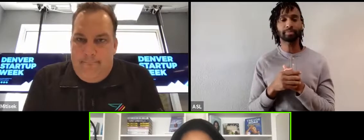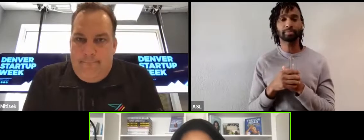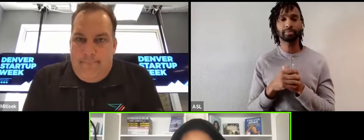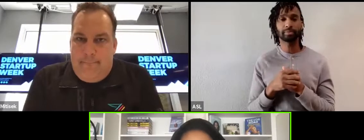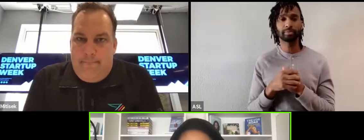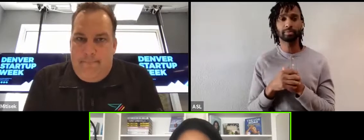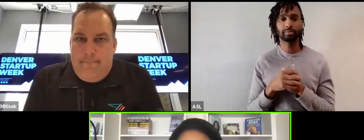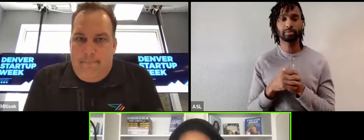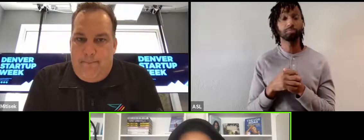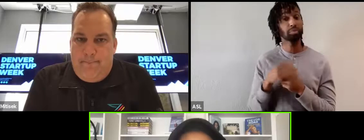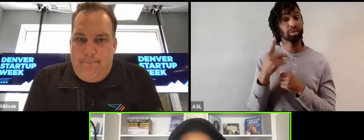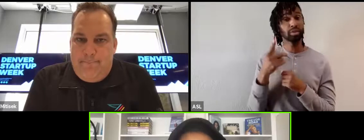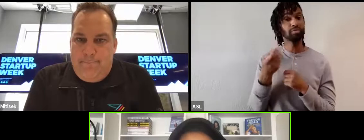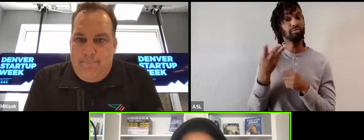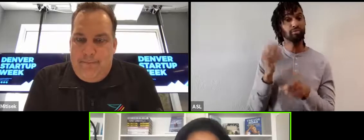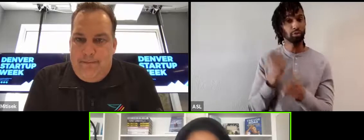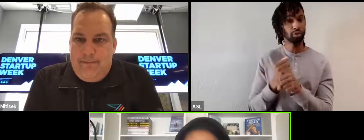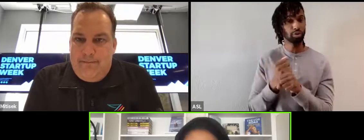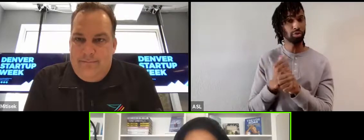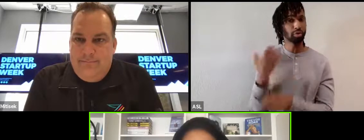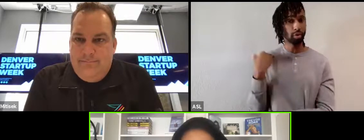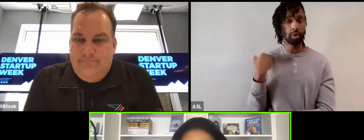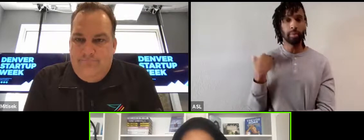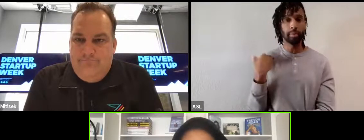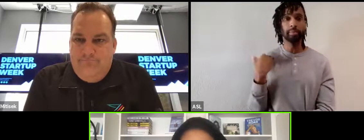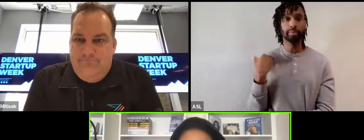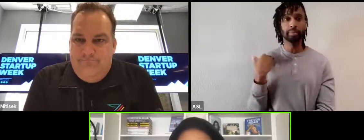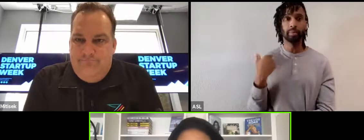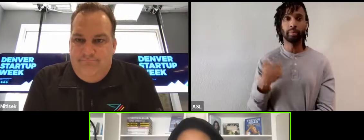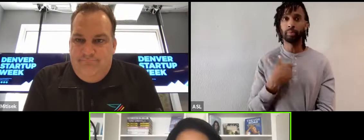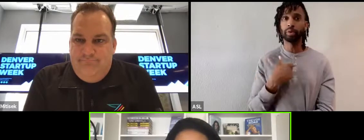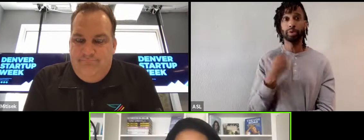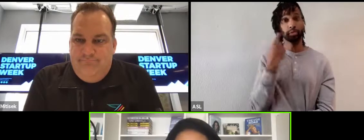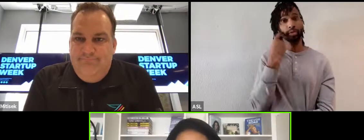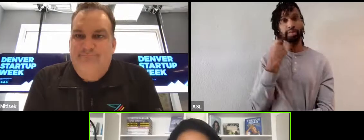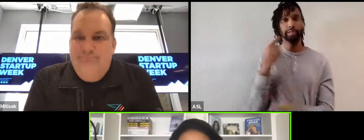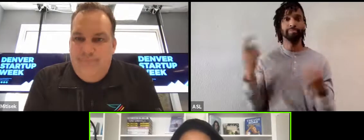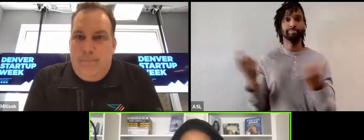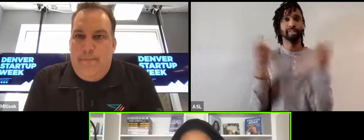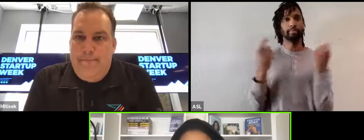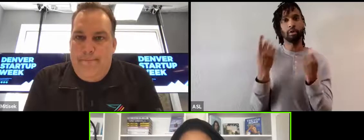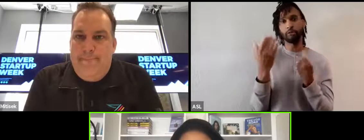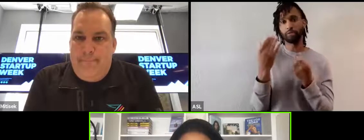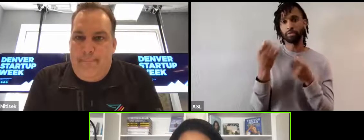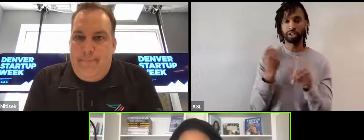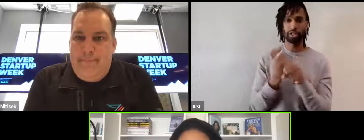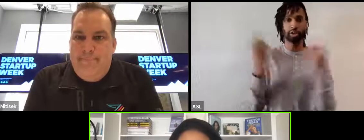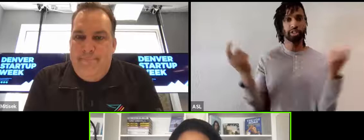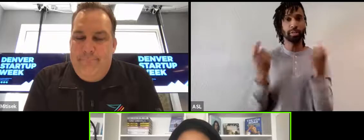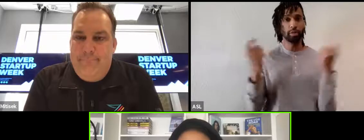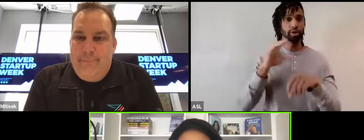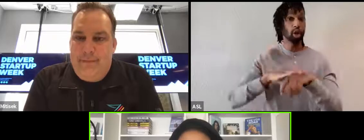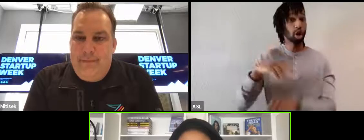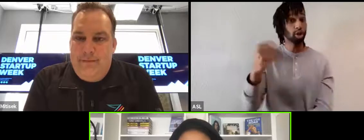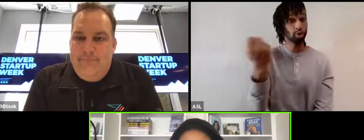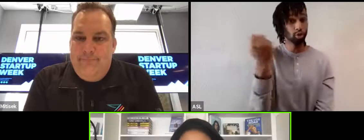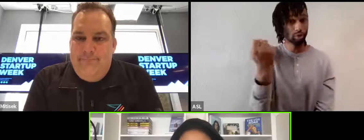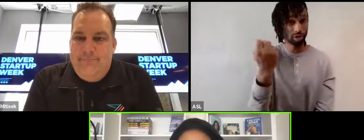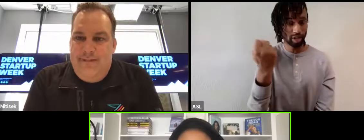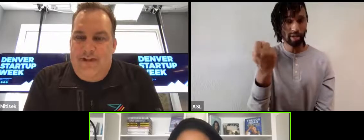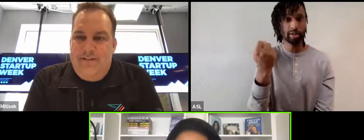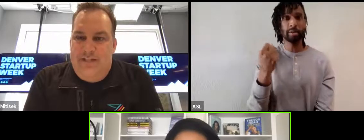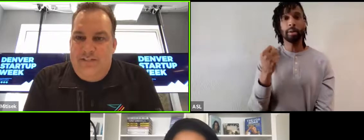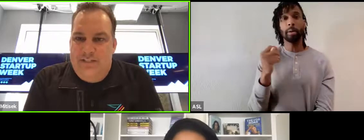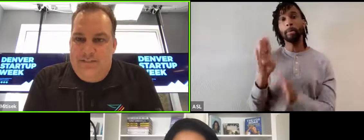A few years ago, again, we just celebrated our fifth year on Tuesday of Backstage being